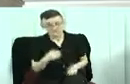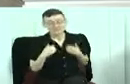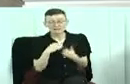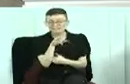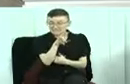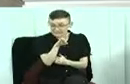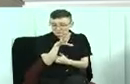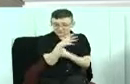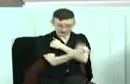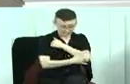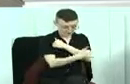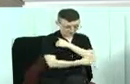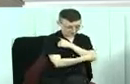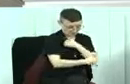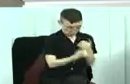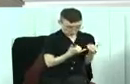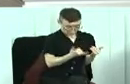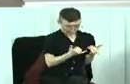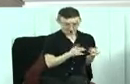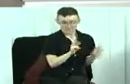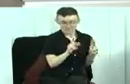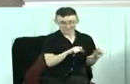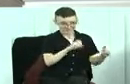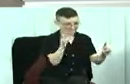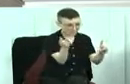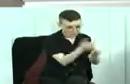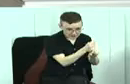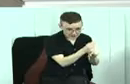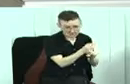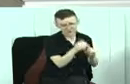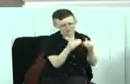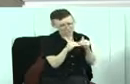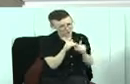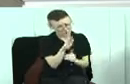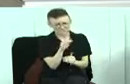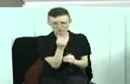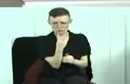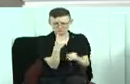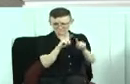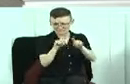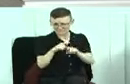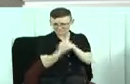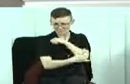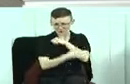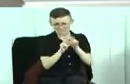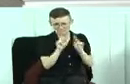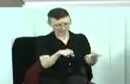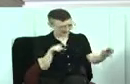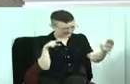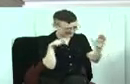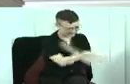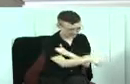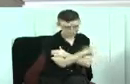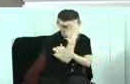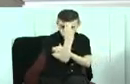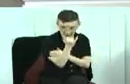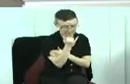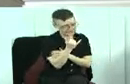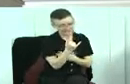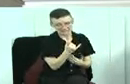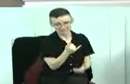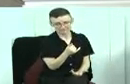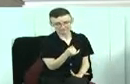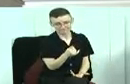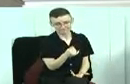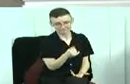75 countries right now where people can be arrested, and there are over a dozen countries where people can be executed because of their